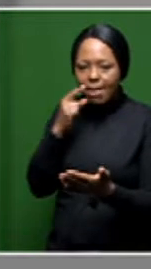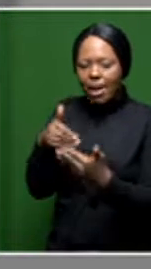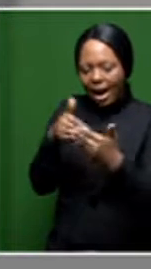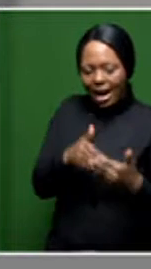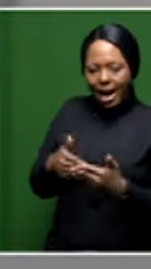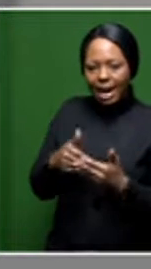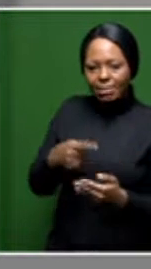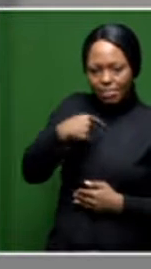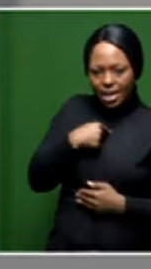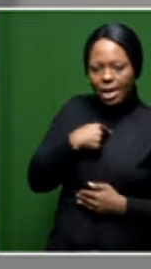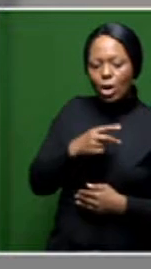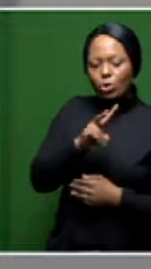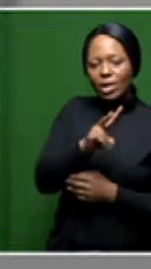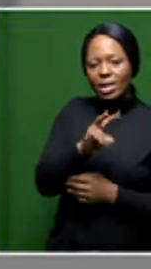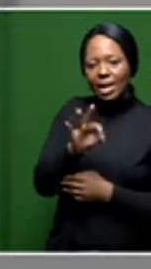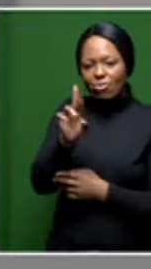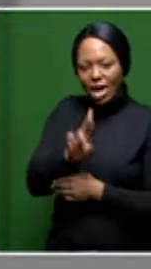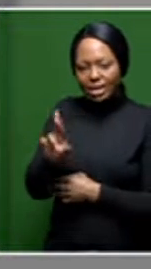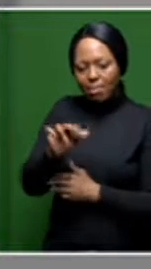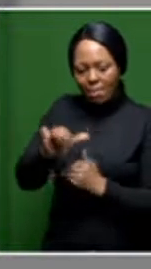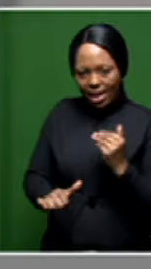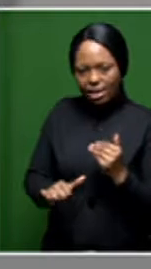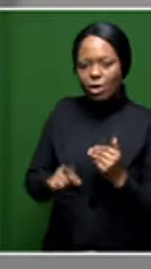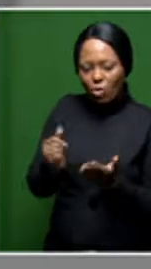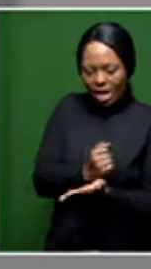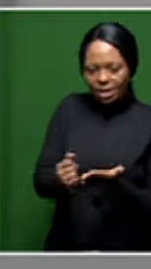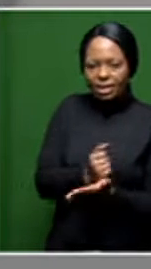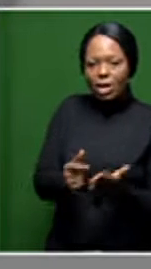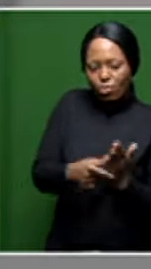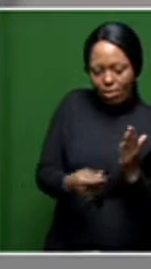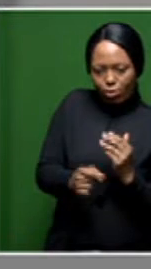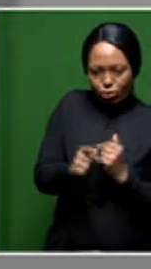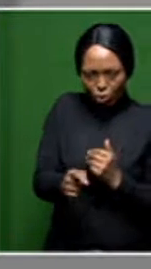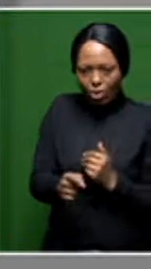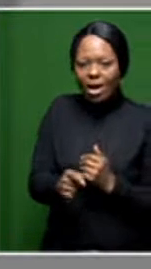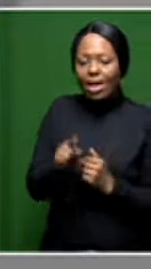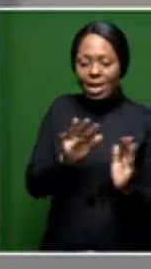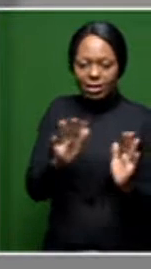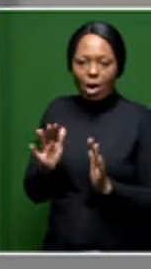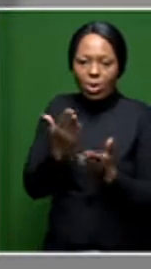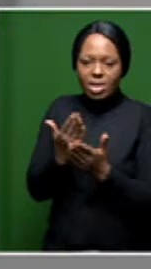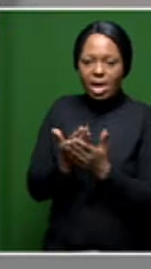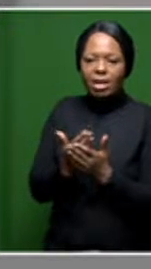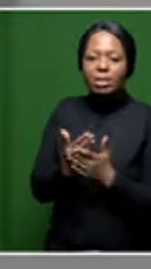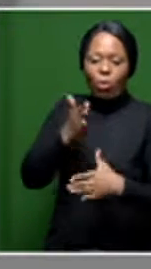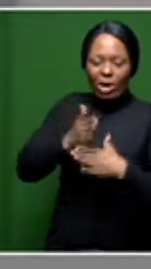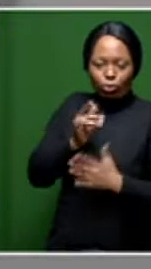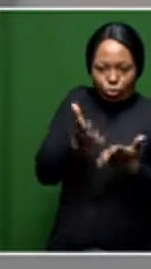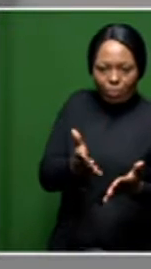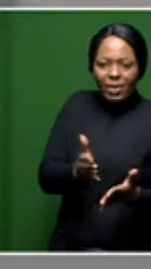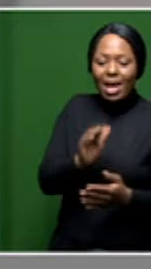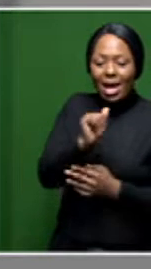small fee, I think it's 20 Rand a month. From there, you push a button. It's exactly how an e-hailing platform would work. The platform immediately finds